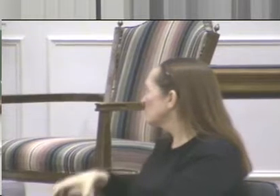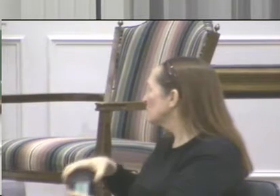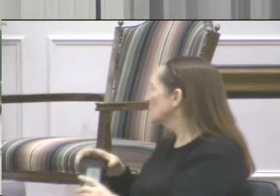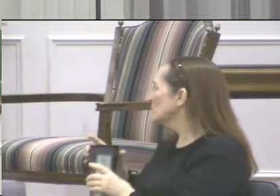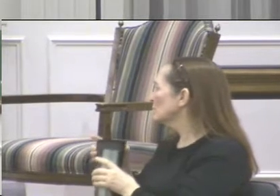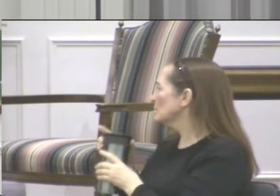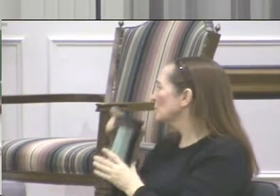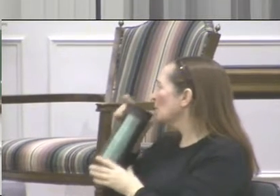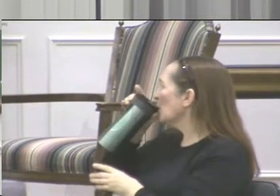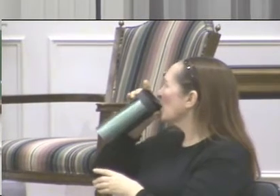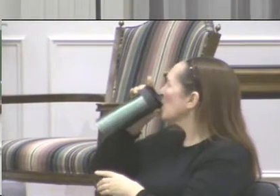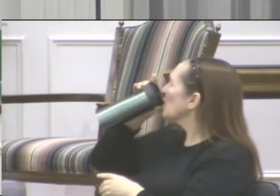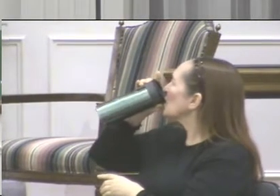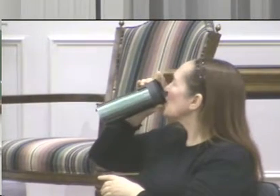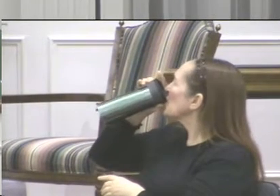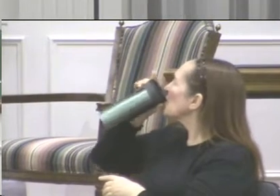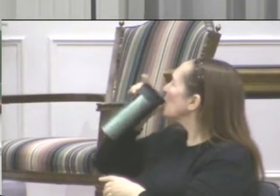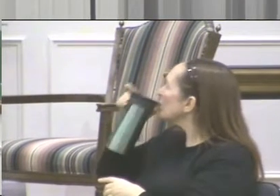Stand.